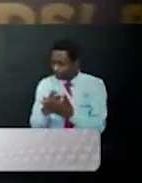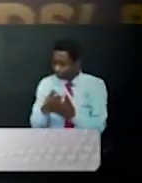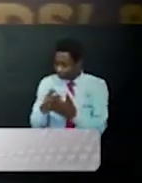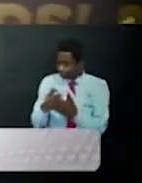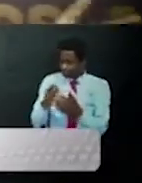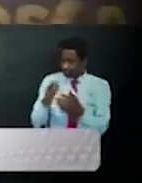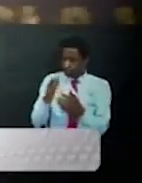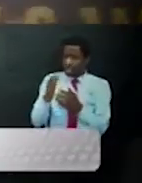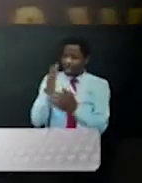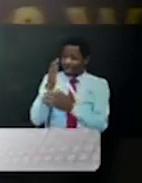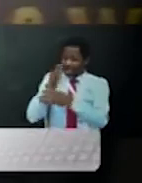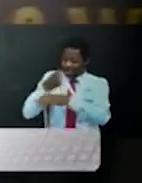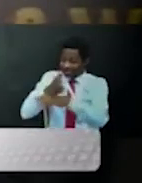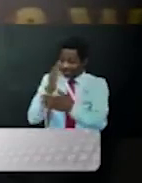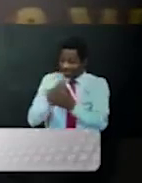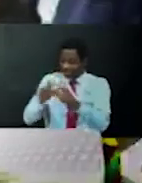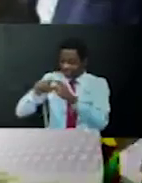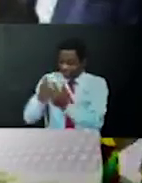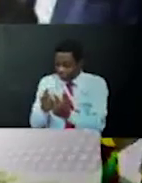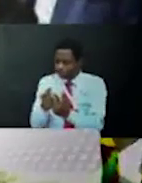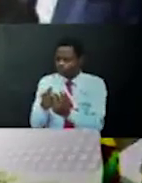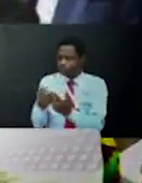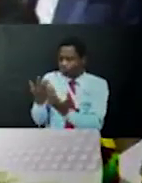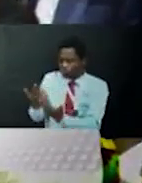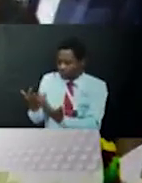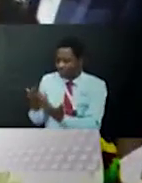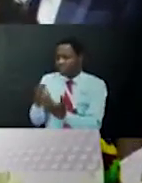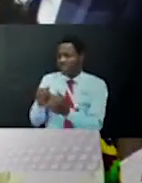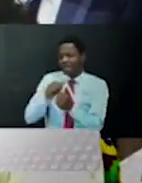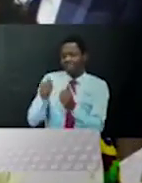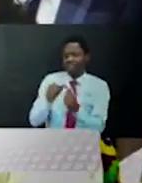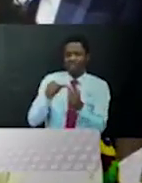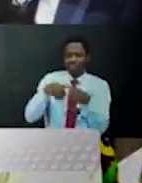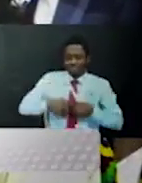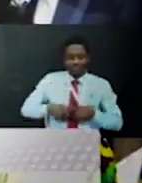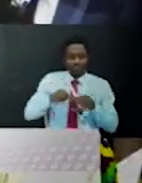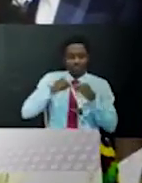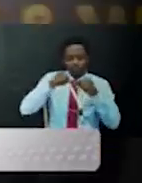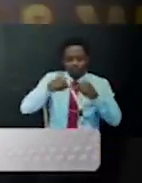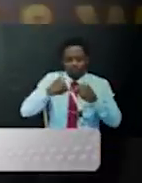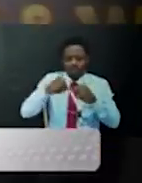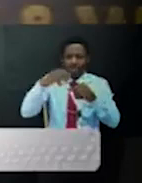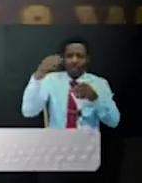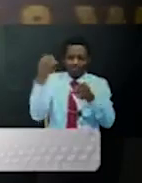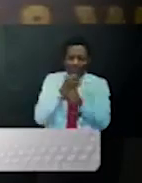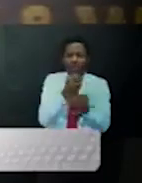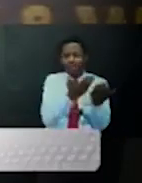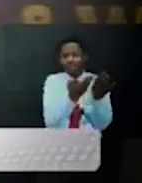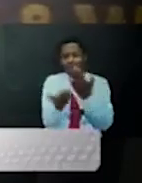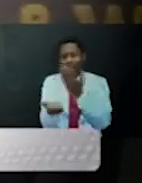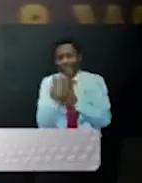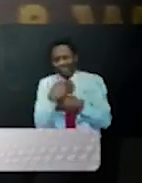some of what they have gained from the battle, because they think that these ones were lazy, or they are lazy